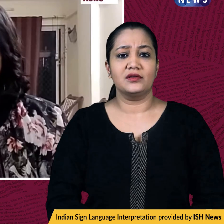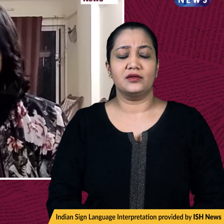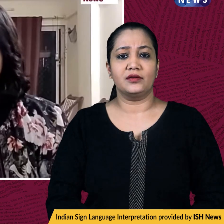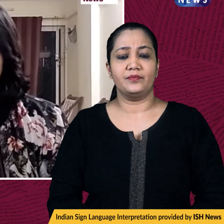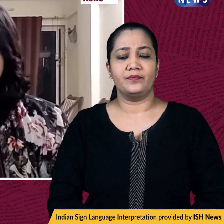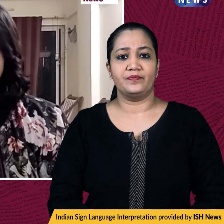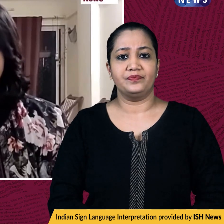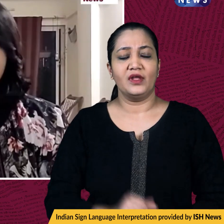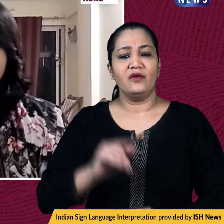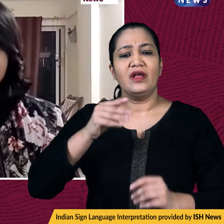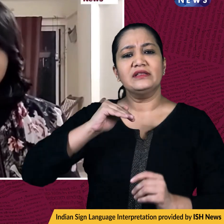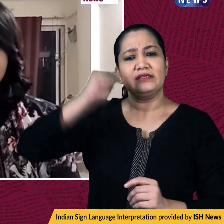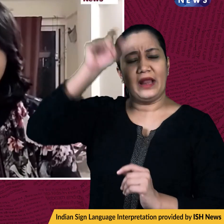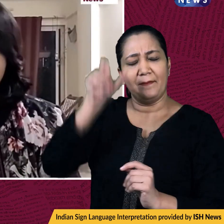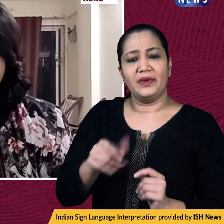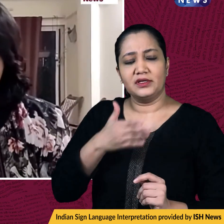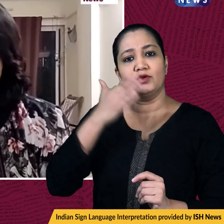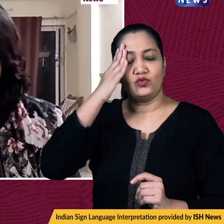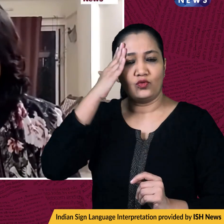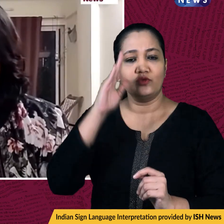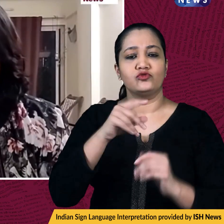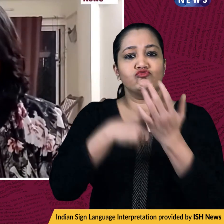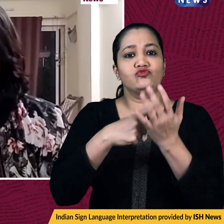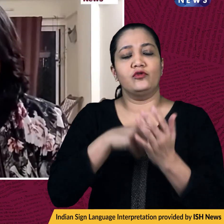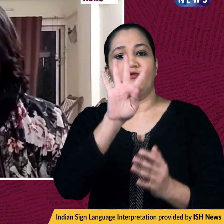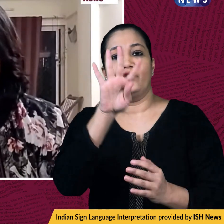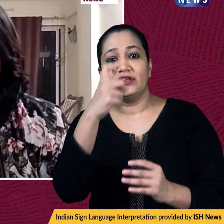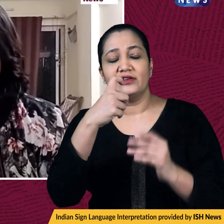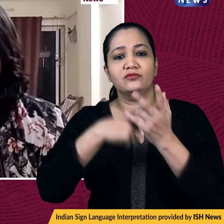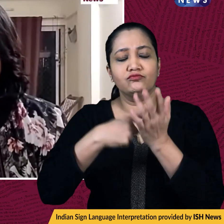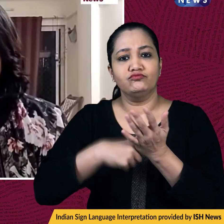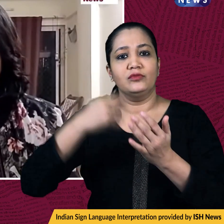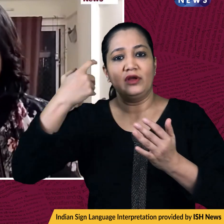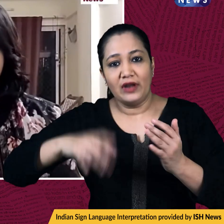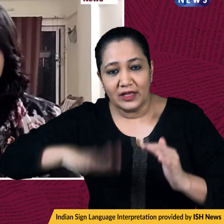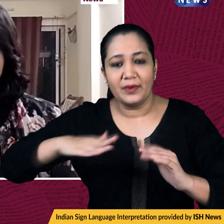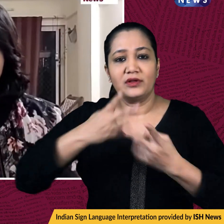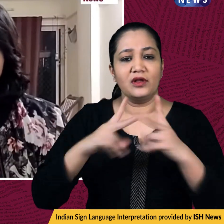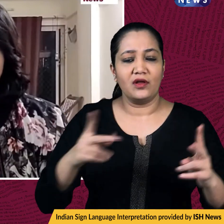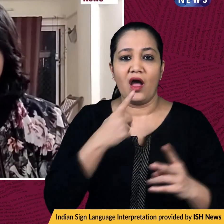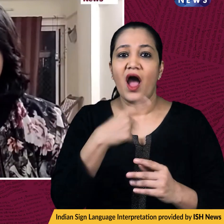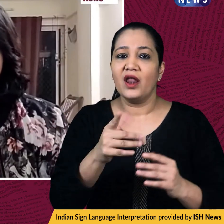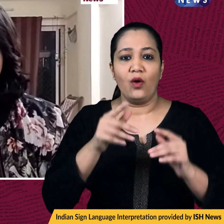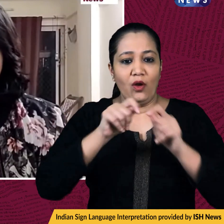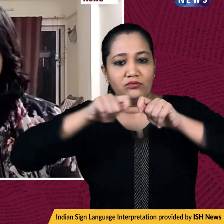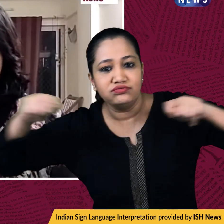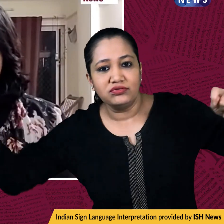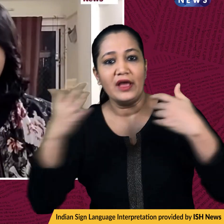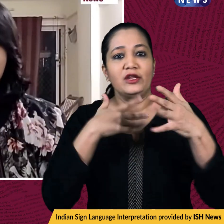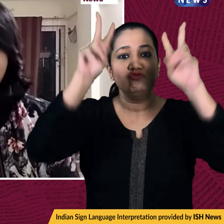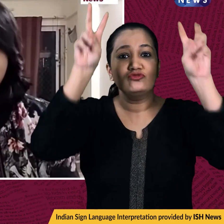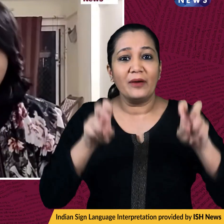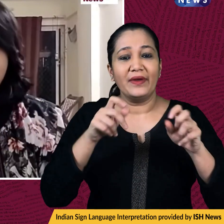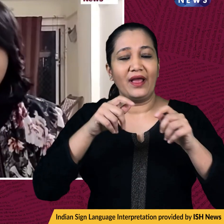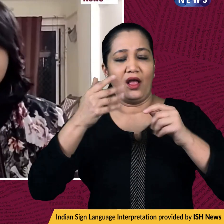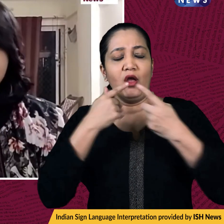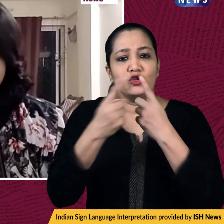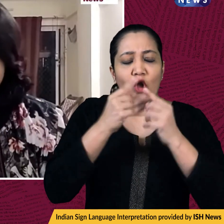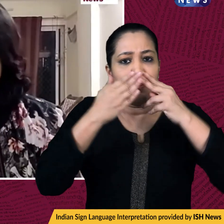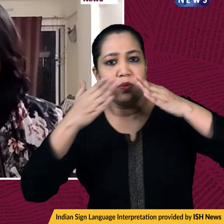member knows that Rule 47 of the procedures in the Rajya Sabha disallows elaboration on a subject that's